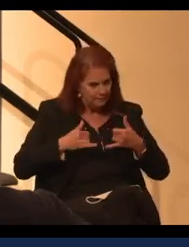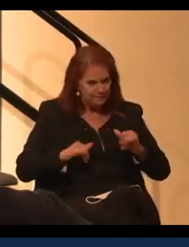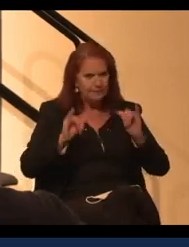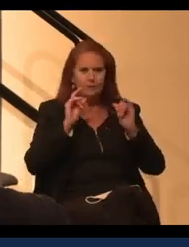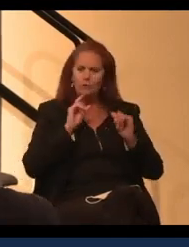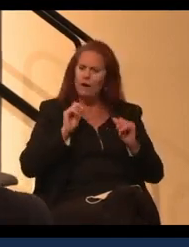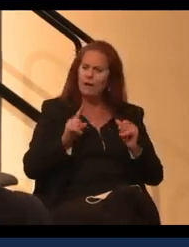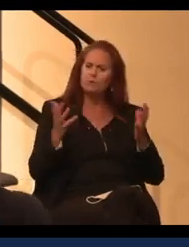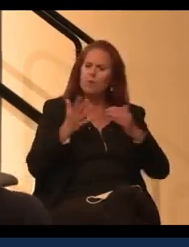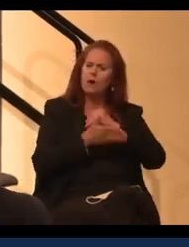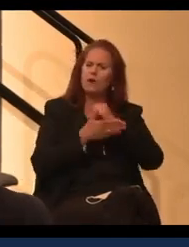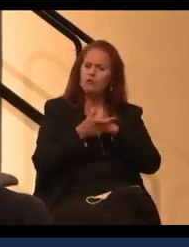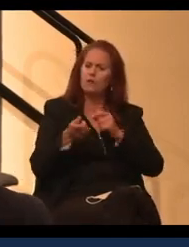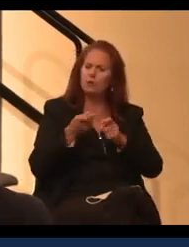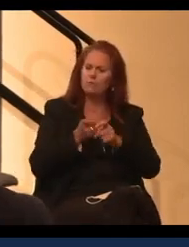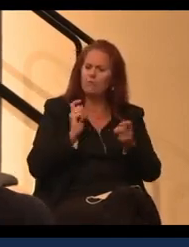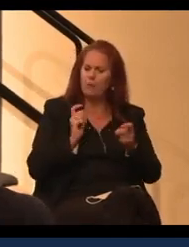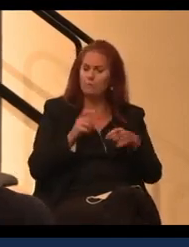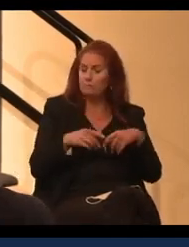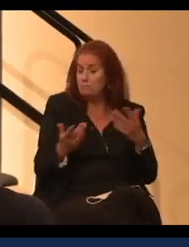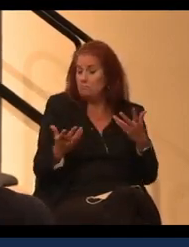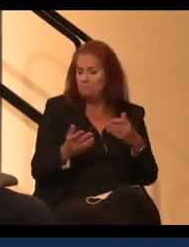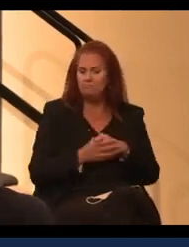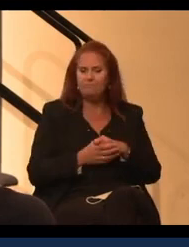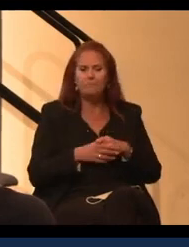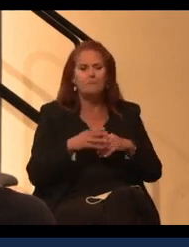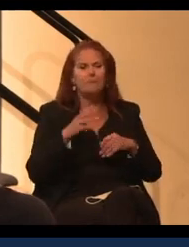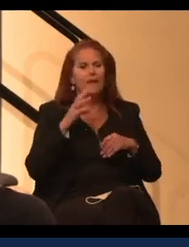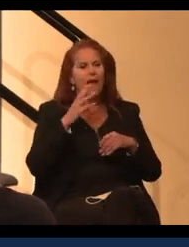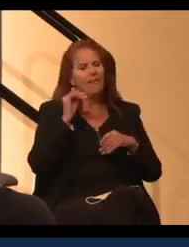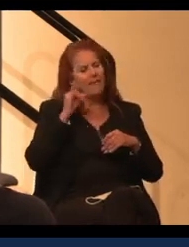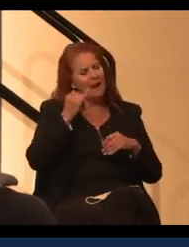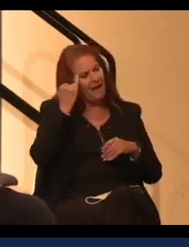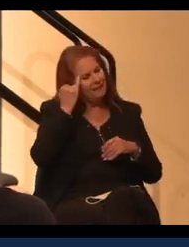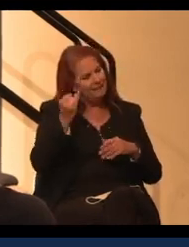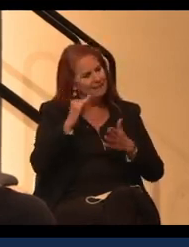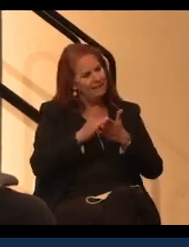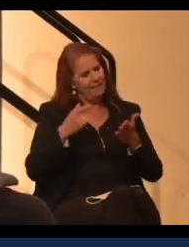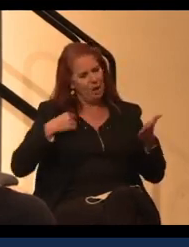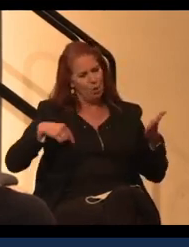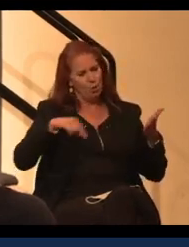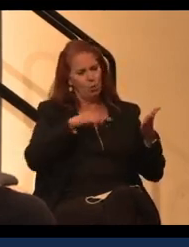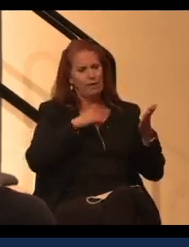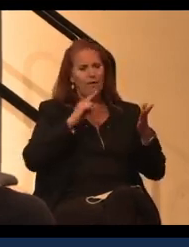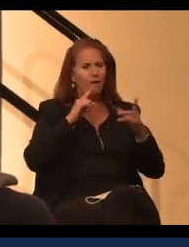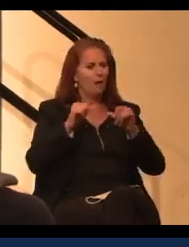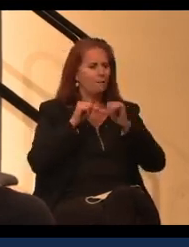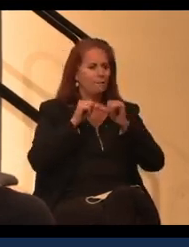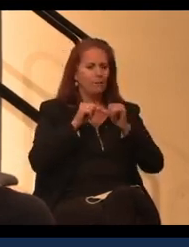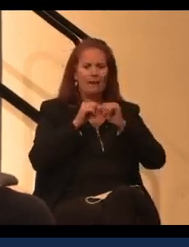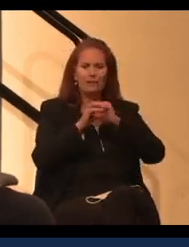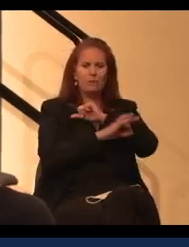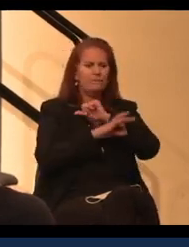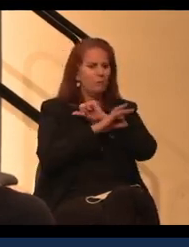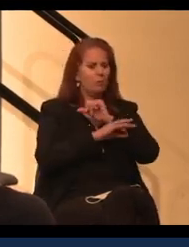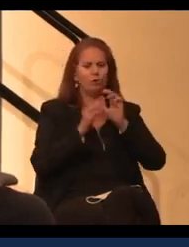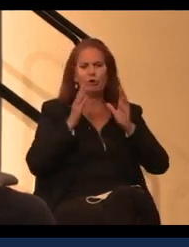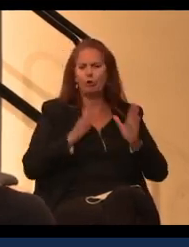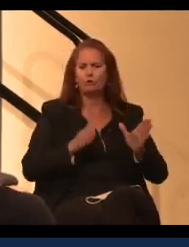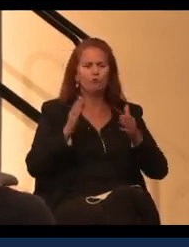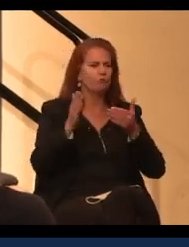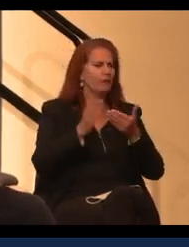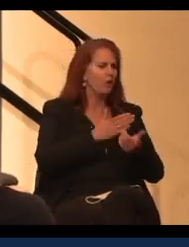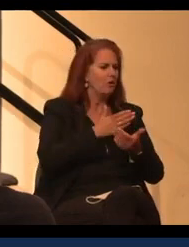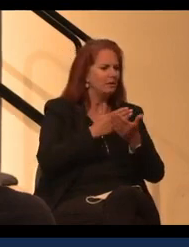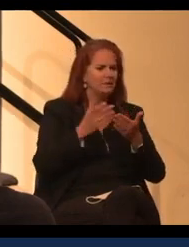be asked, what country are you from, right? This idea that we are perpetual foreigners, regardless